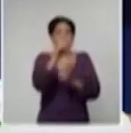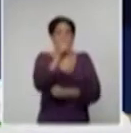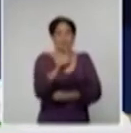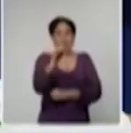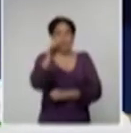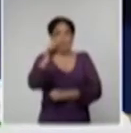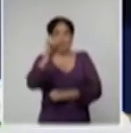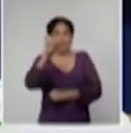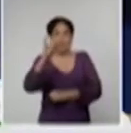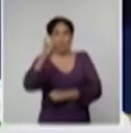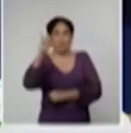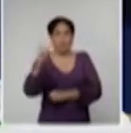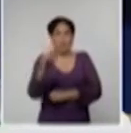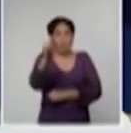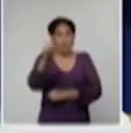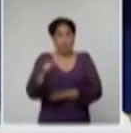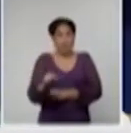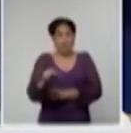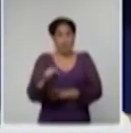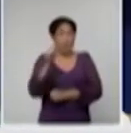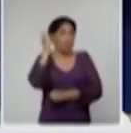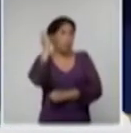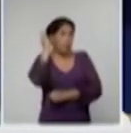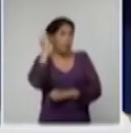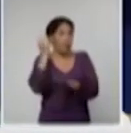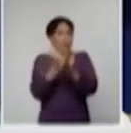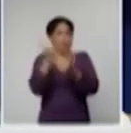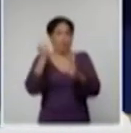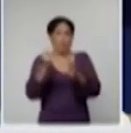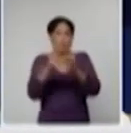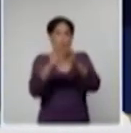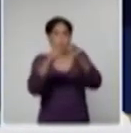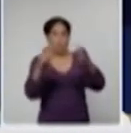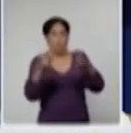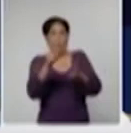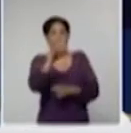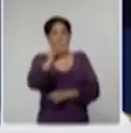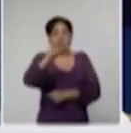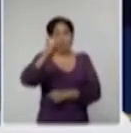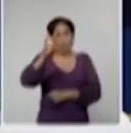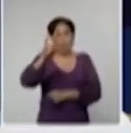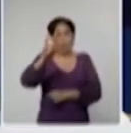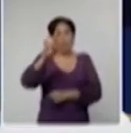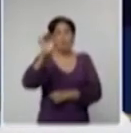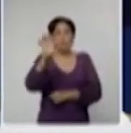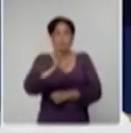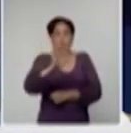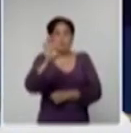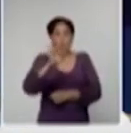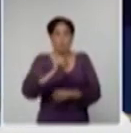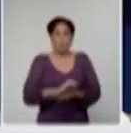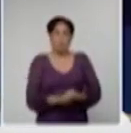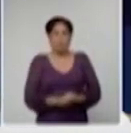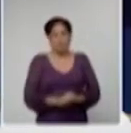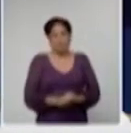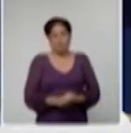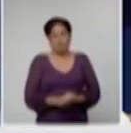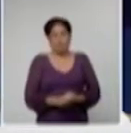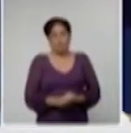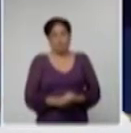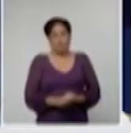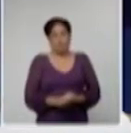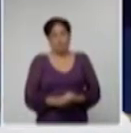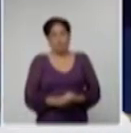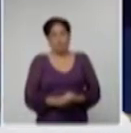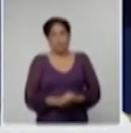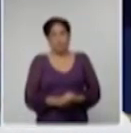have been asymptomatic at the moment of their diagnosis. Over the last 15 days, of the 72